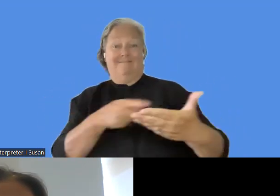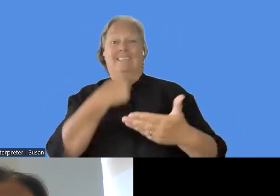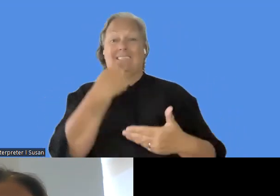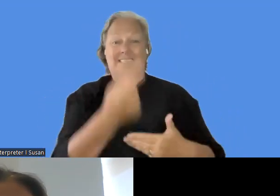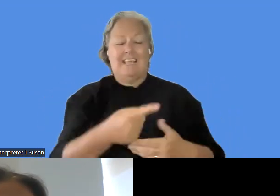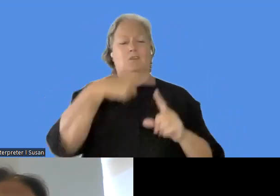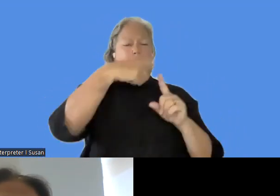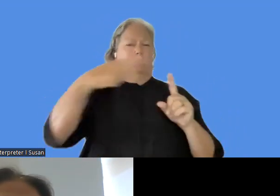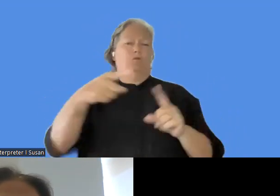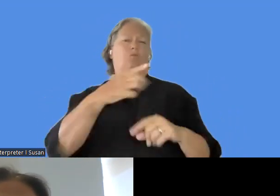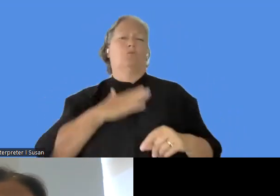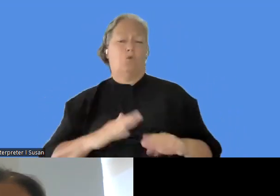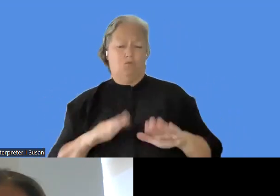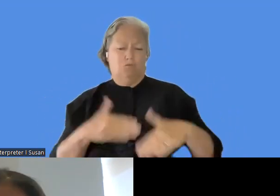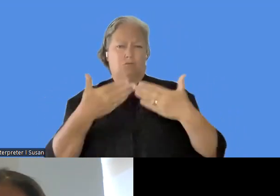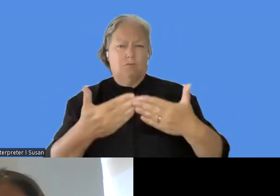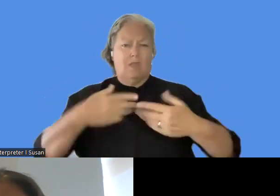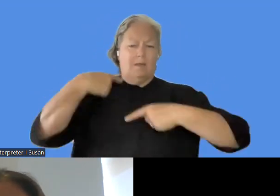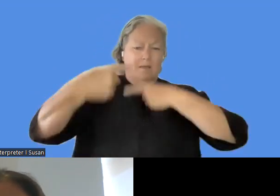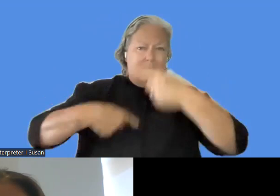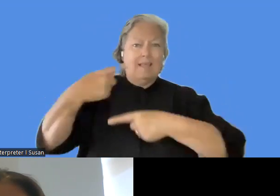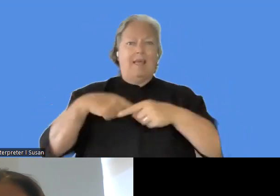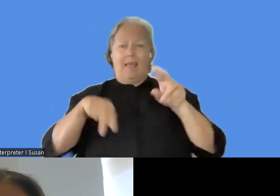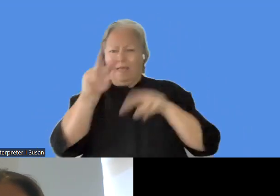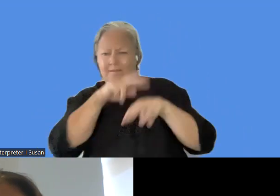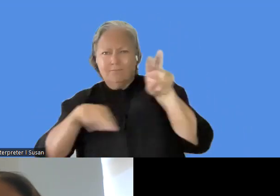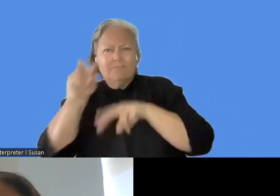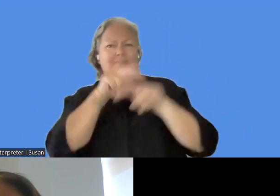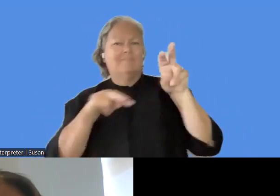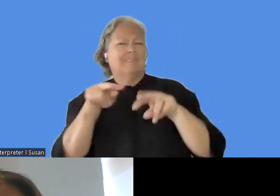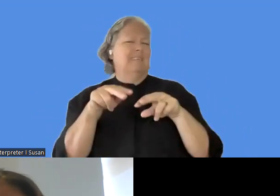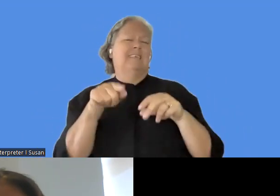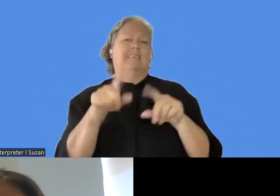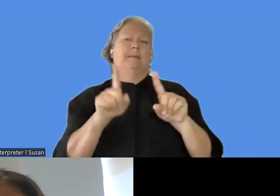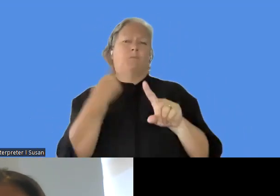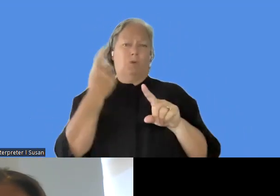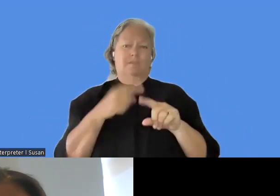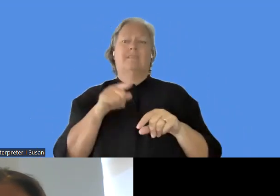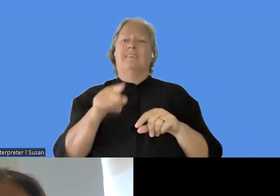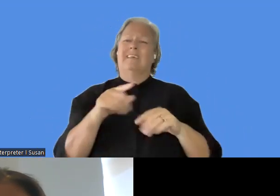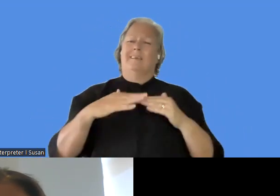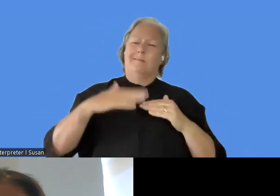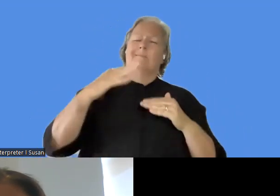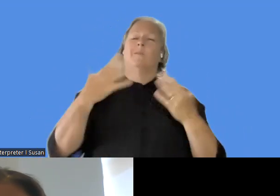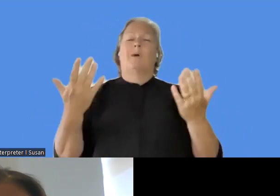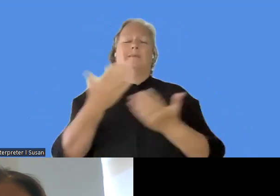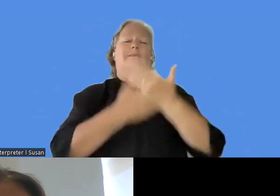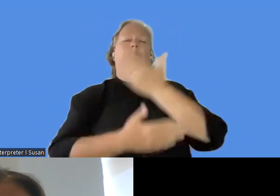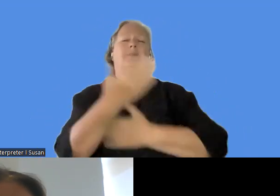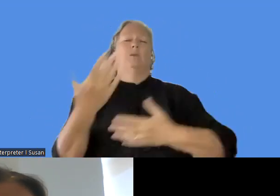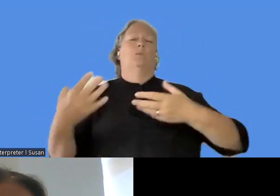designing, implementing, monitoring, and evaluating more disability inclusive policies.